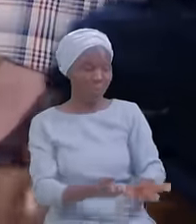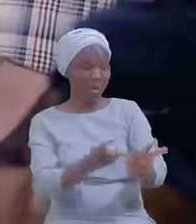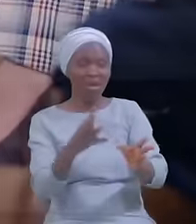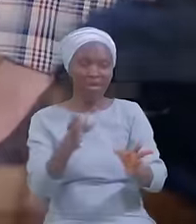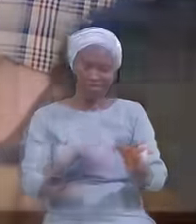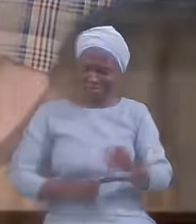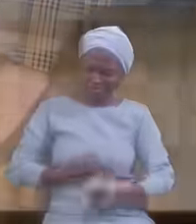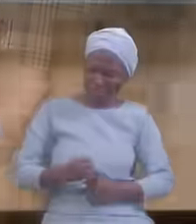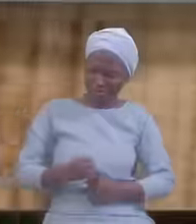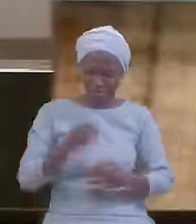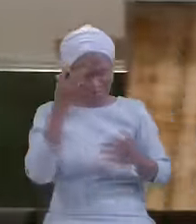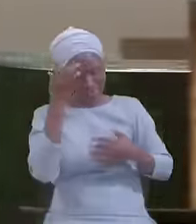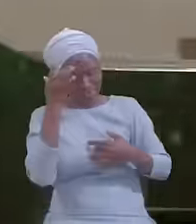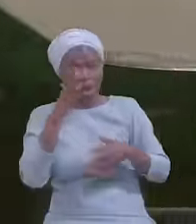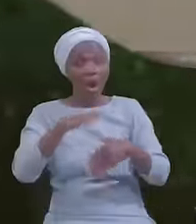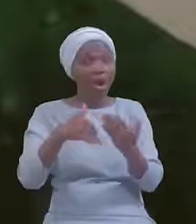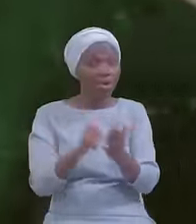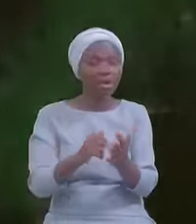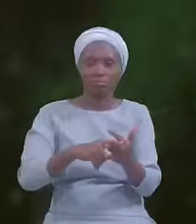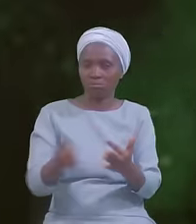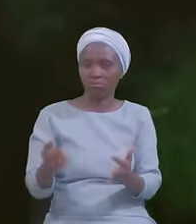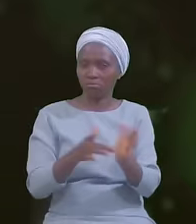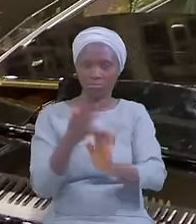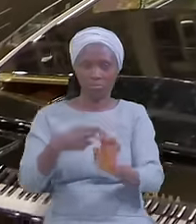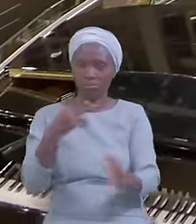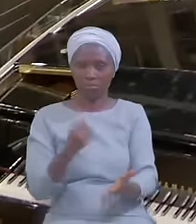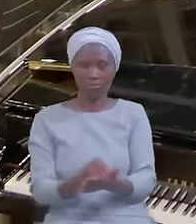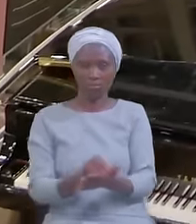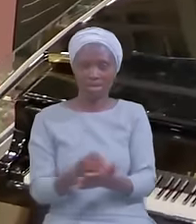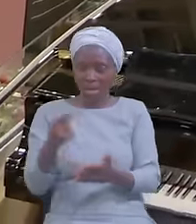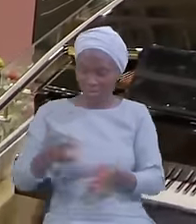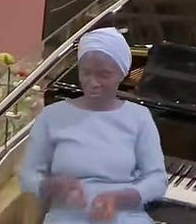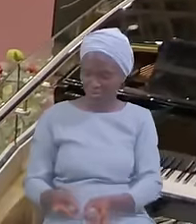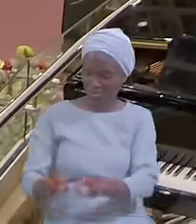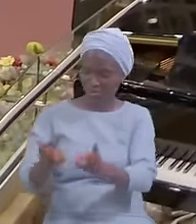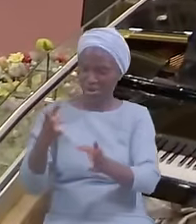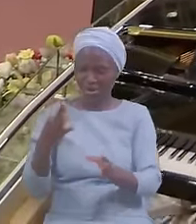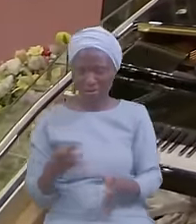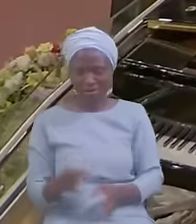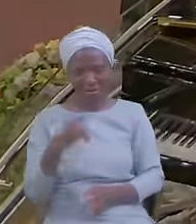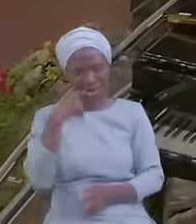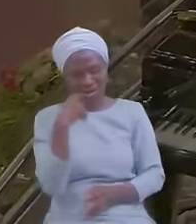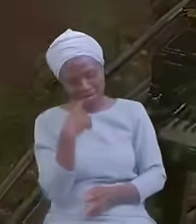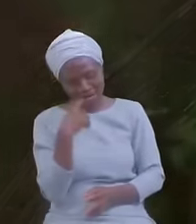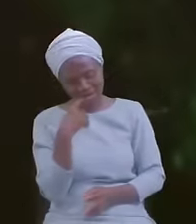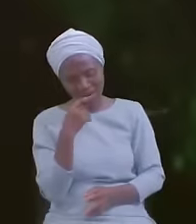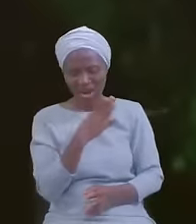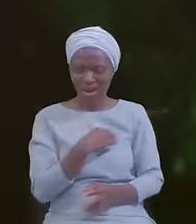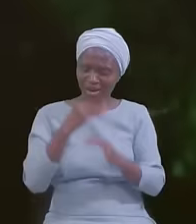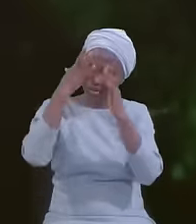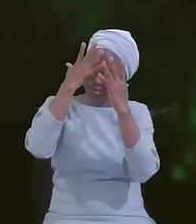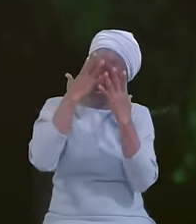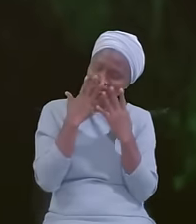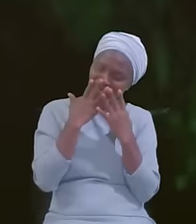suffering, sickness, all that is gone. The path of regrets and remorse